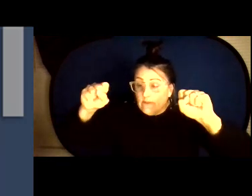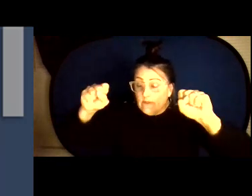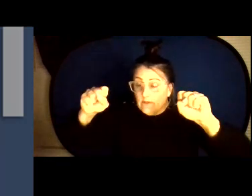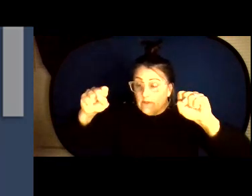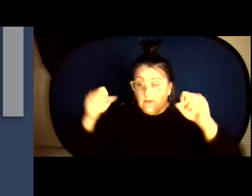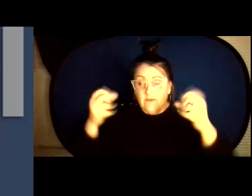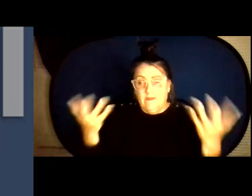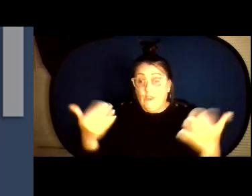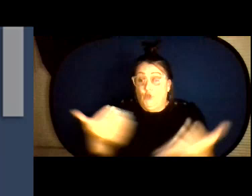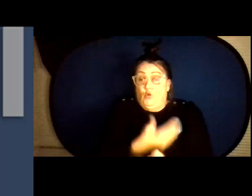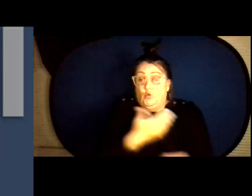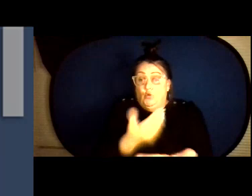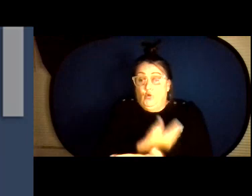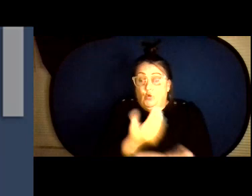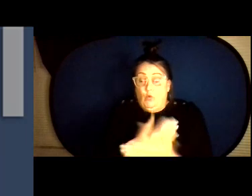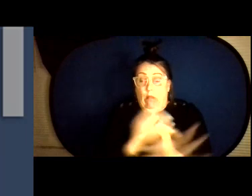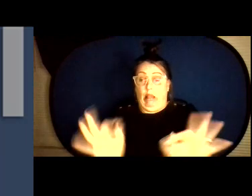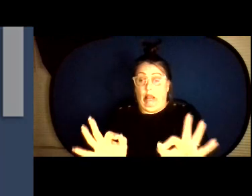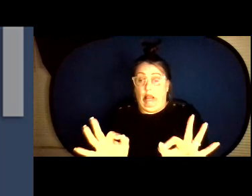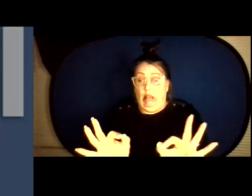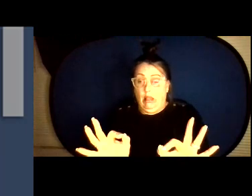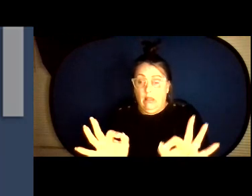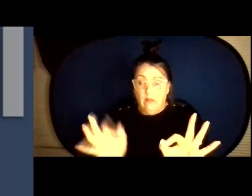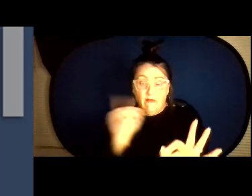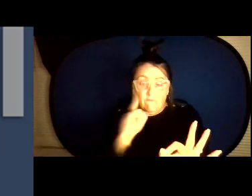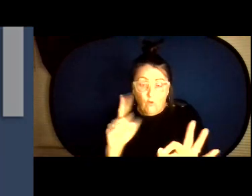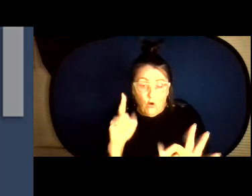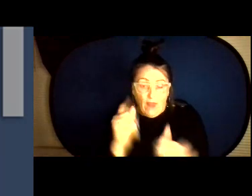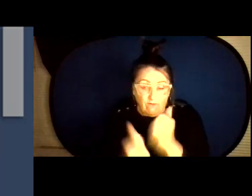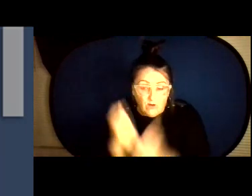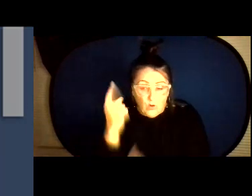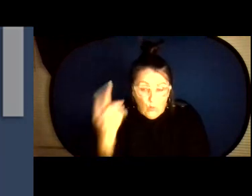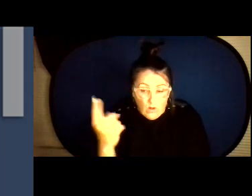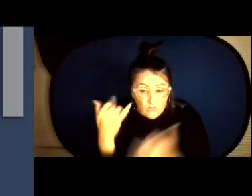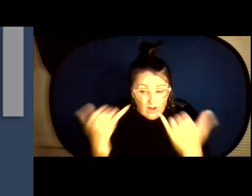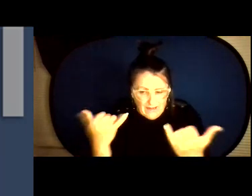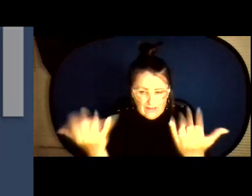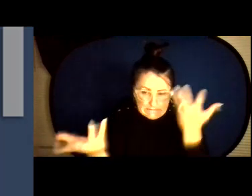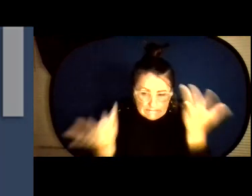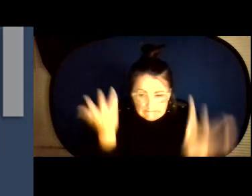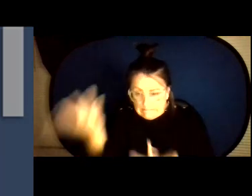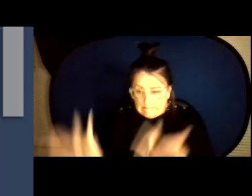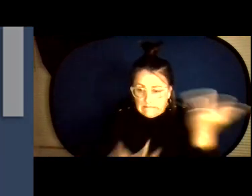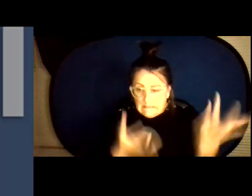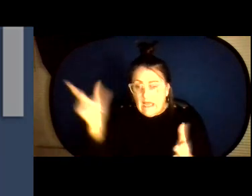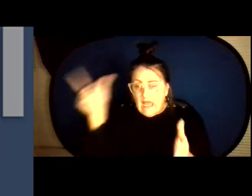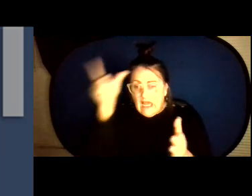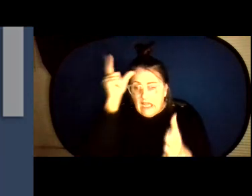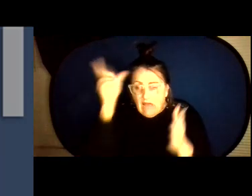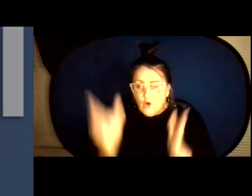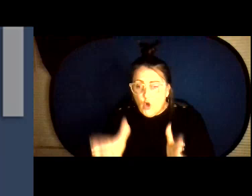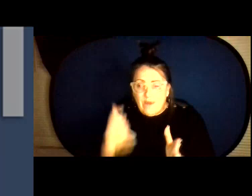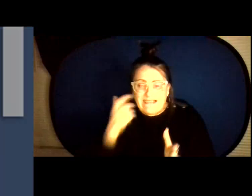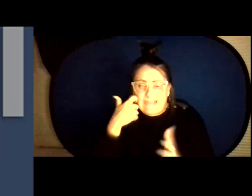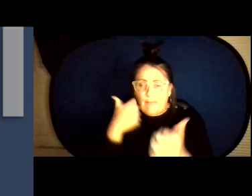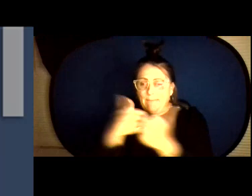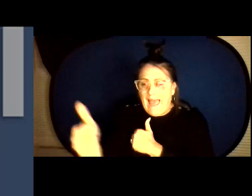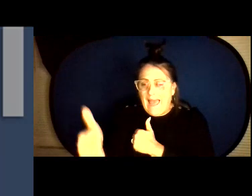very nuanced and new for everybody. Right. And the governor just passed